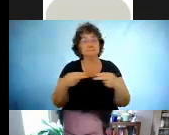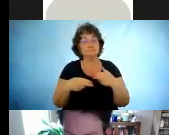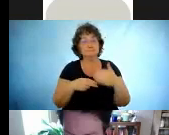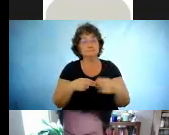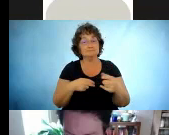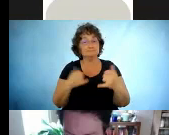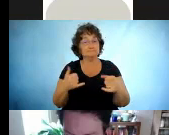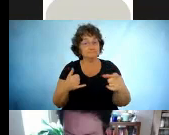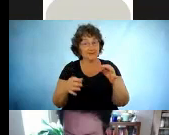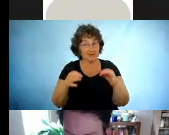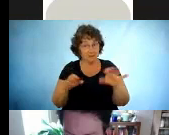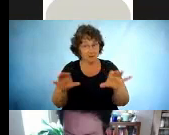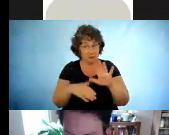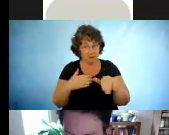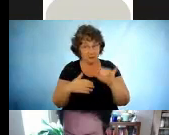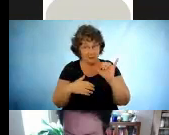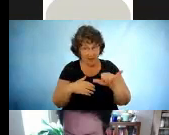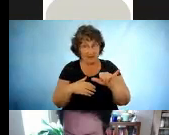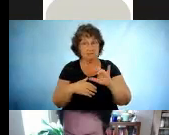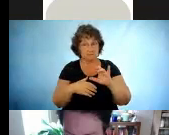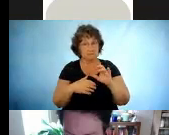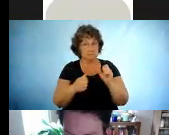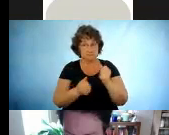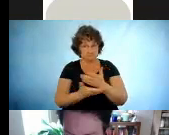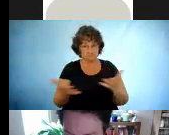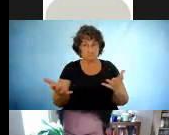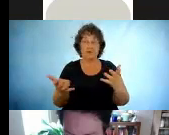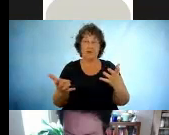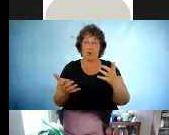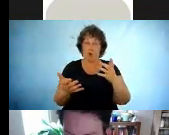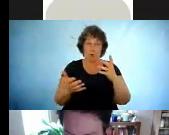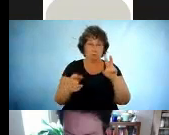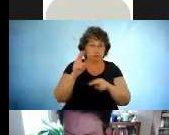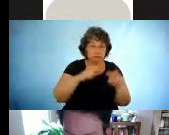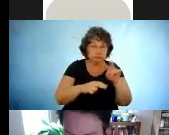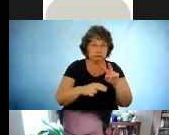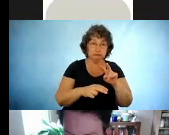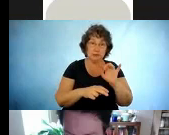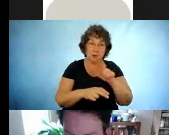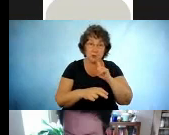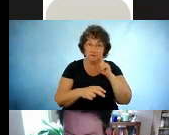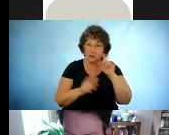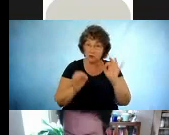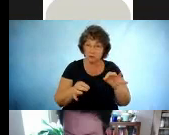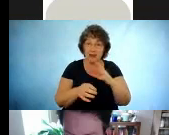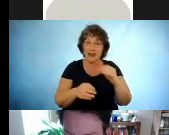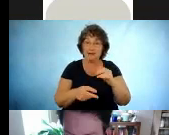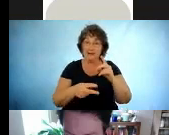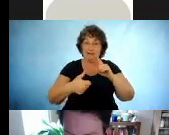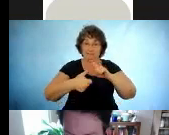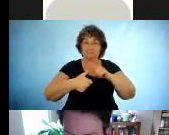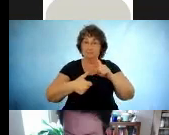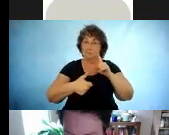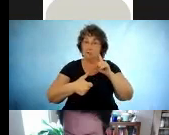Okay, so if we do all that, right? If we look at those elements of undetermined, and if we build them through the lens of autonomy, competence,